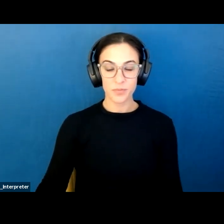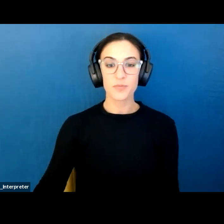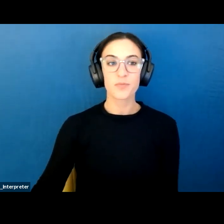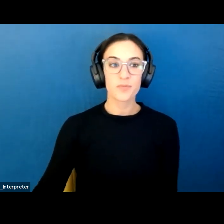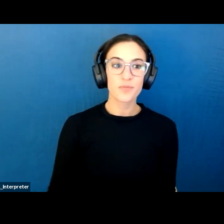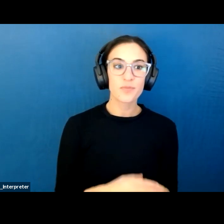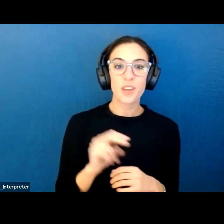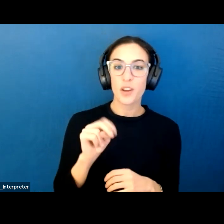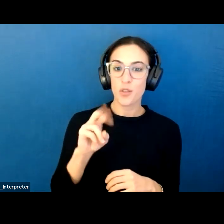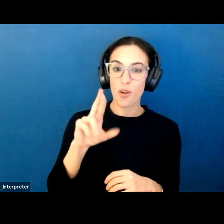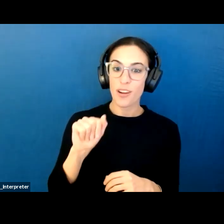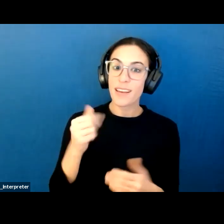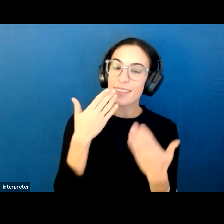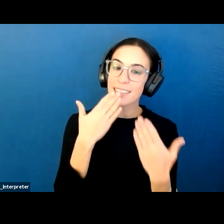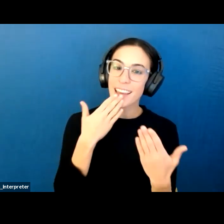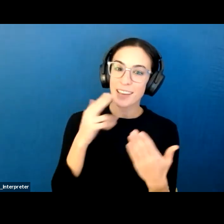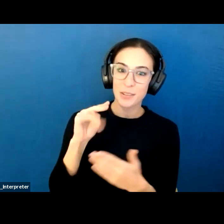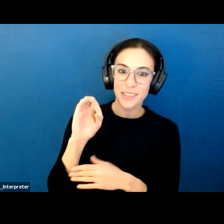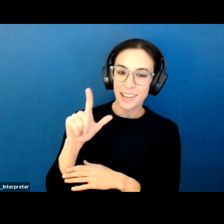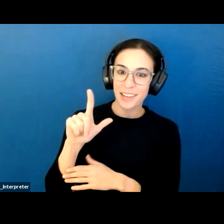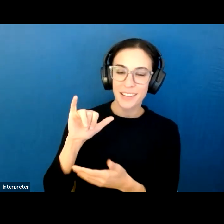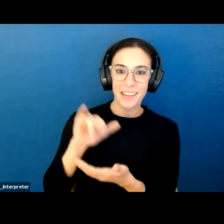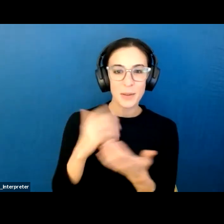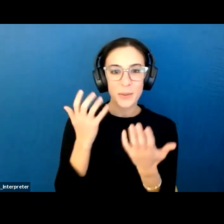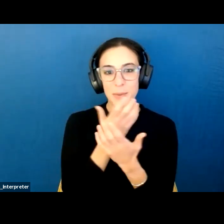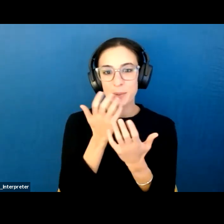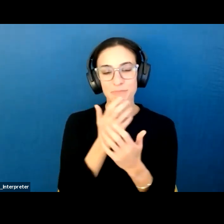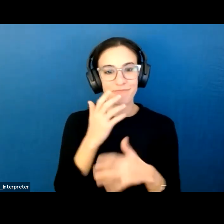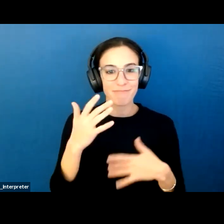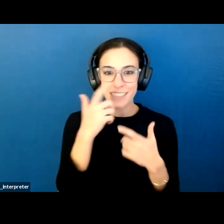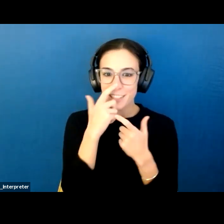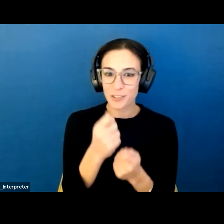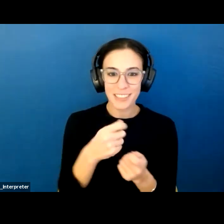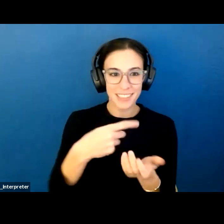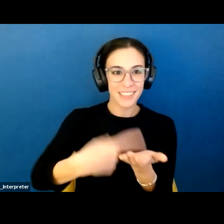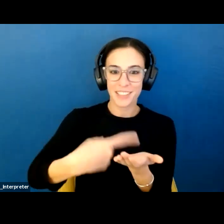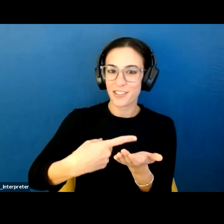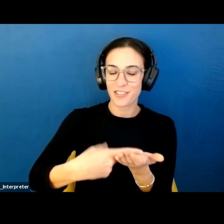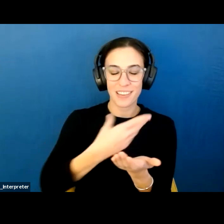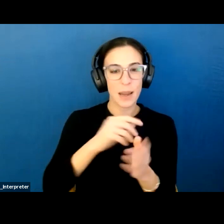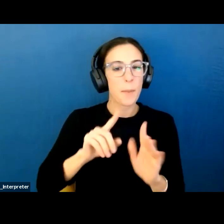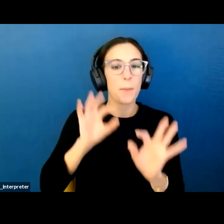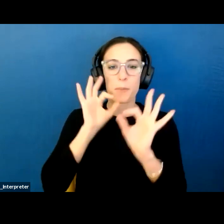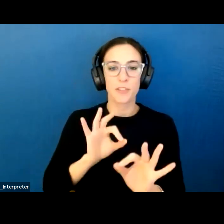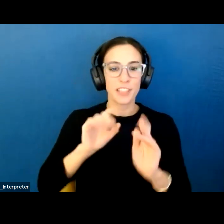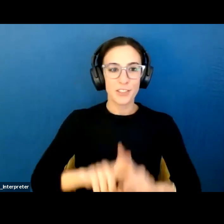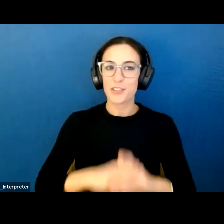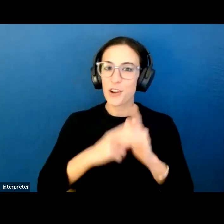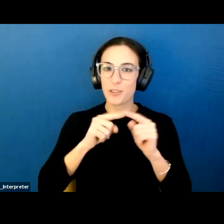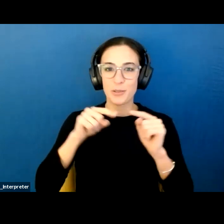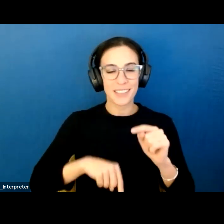Thank you, Neil. That was a really interesting discussion and a perfect start to the entire session